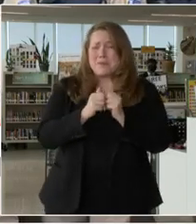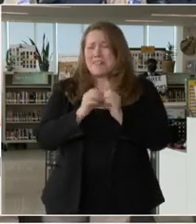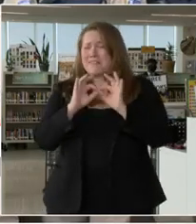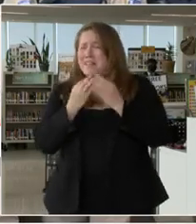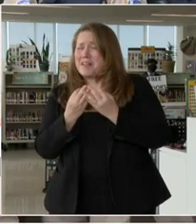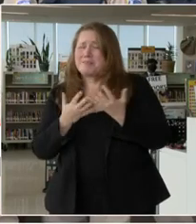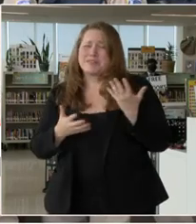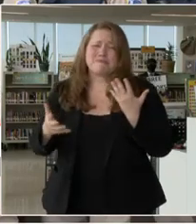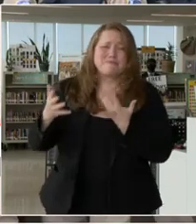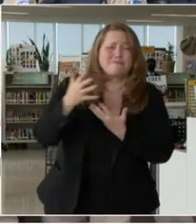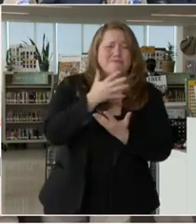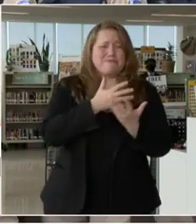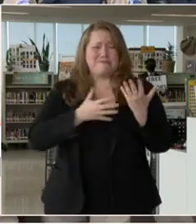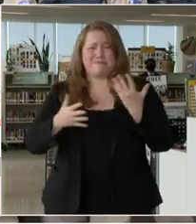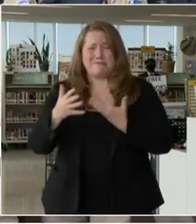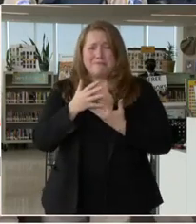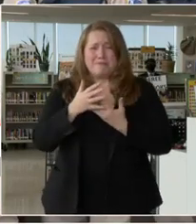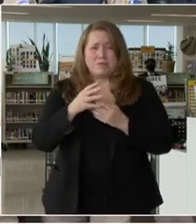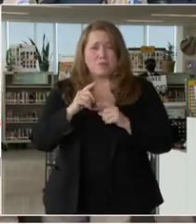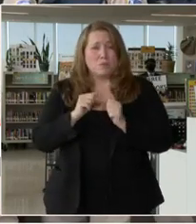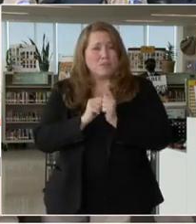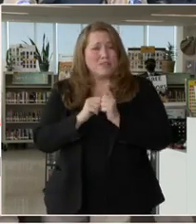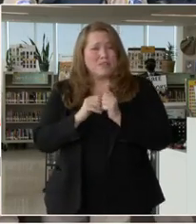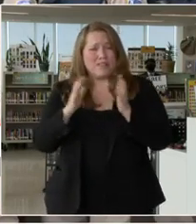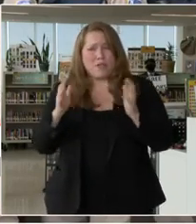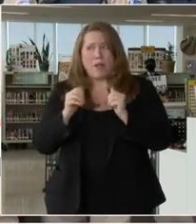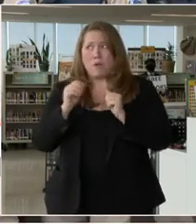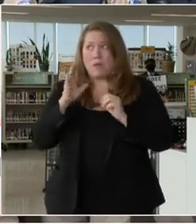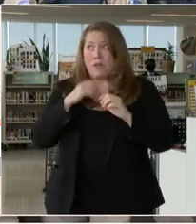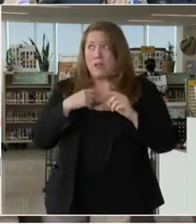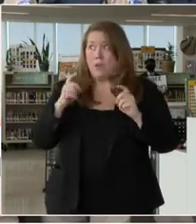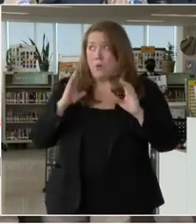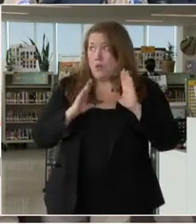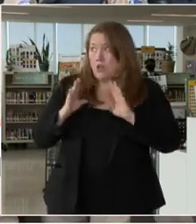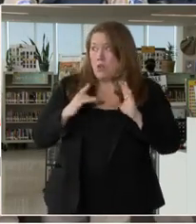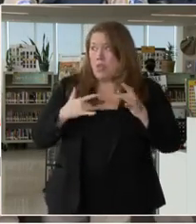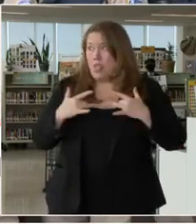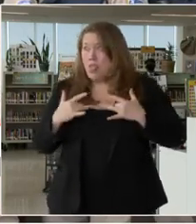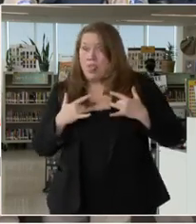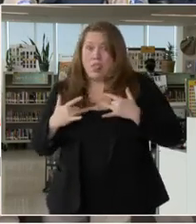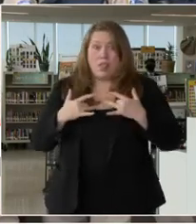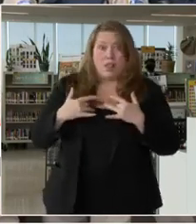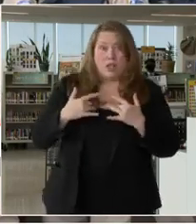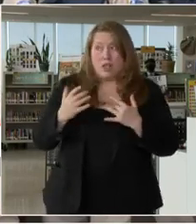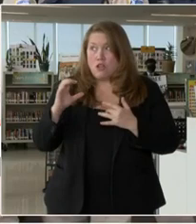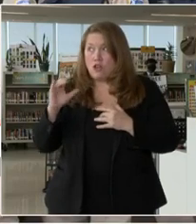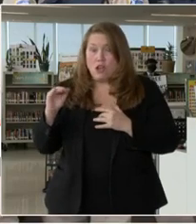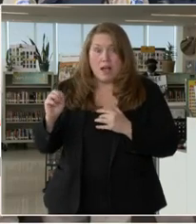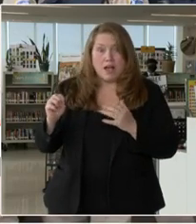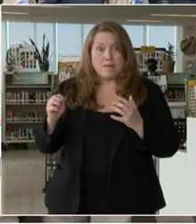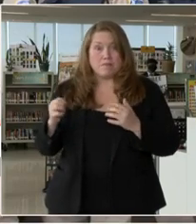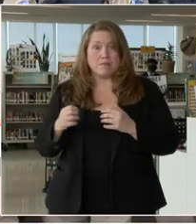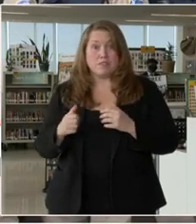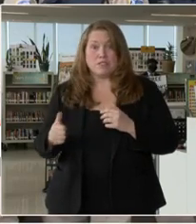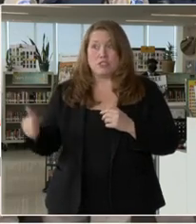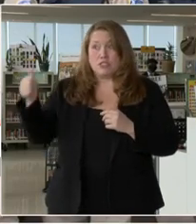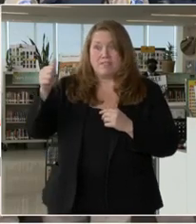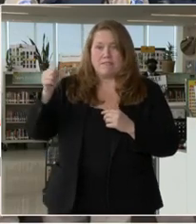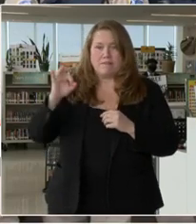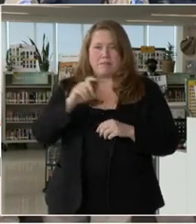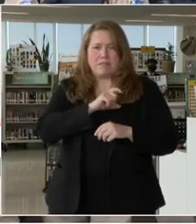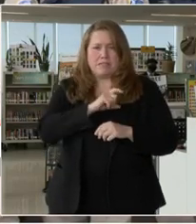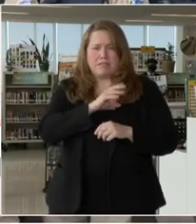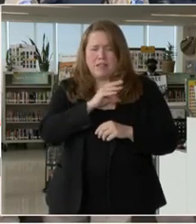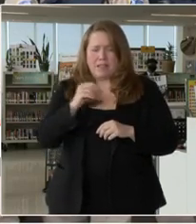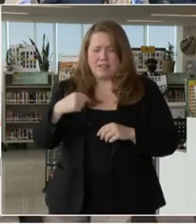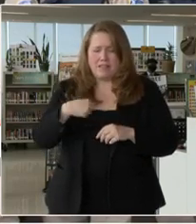do, and do it without being worried about gun violence. The chief and I, we wake up every day